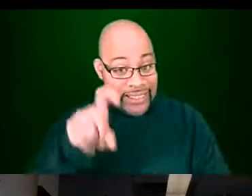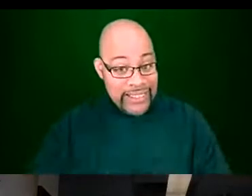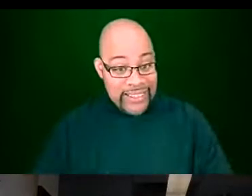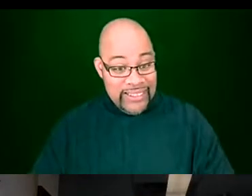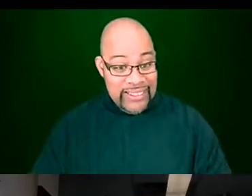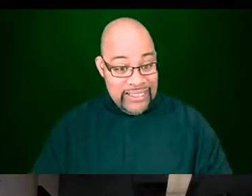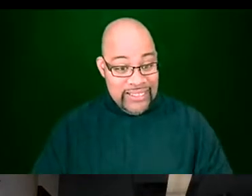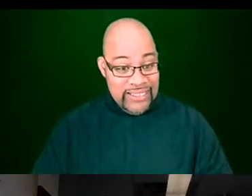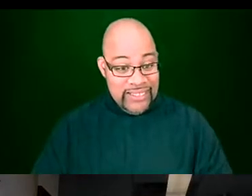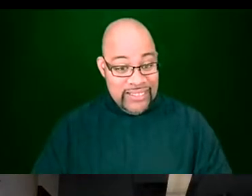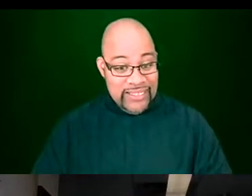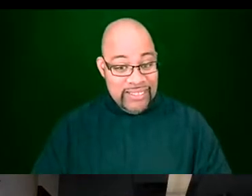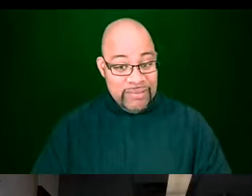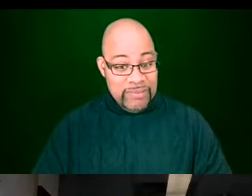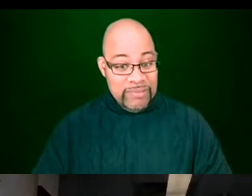carry babies?